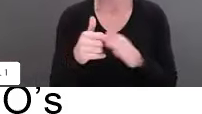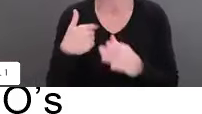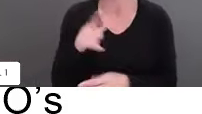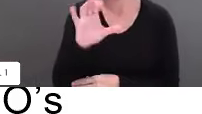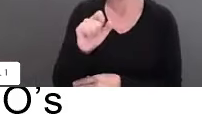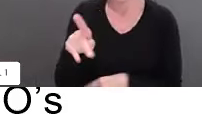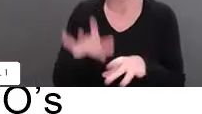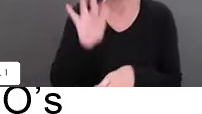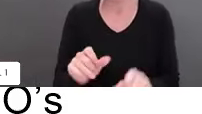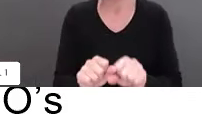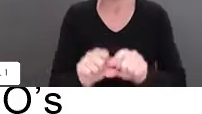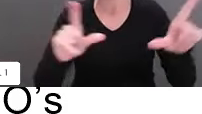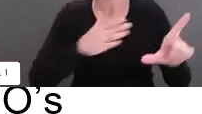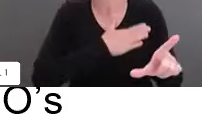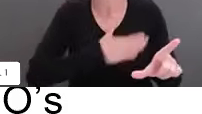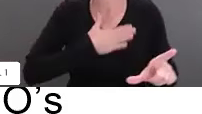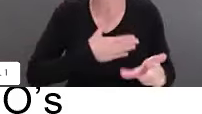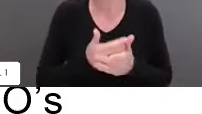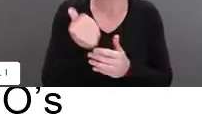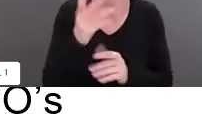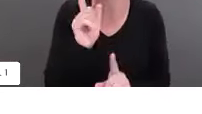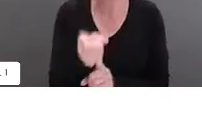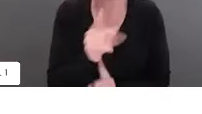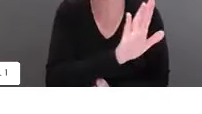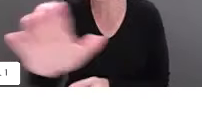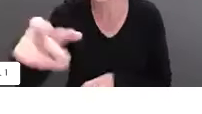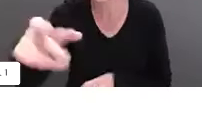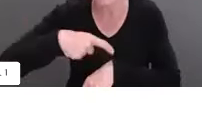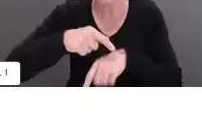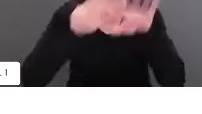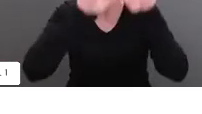of your time just to give us feedback, we'd greatly appreciate that as well.